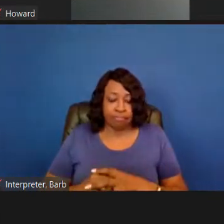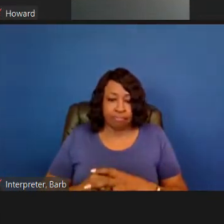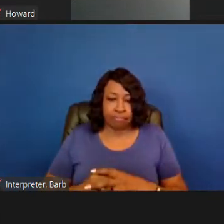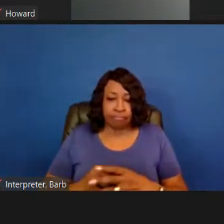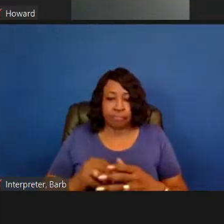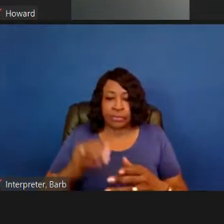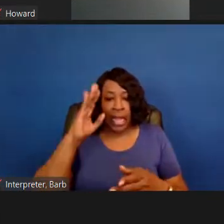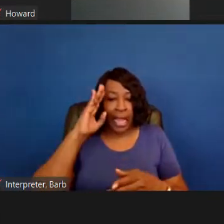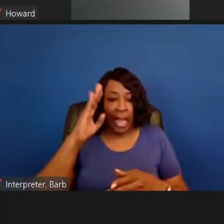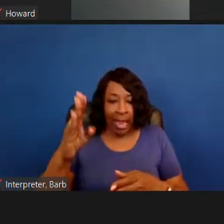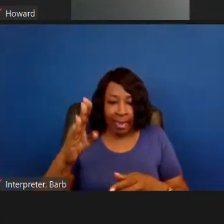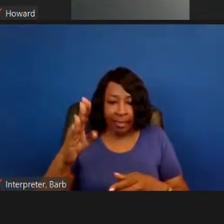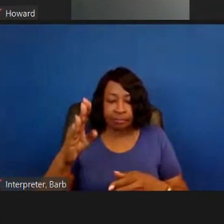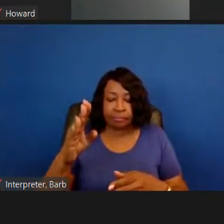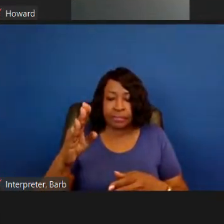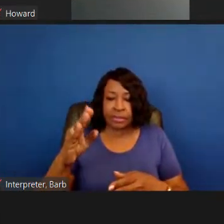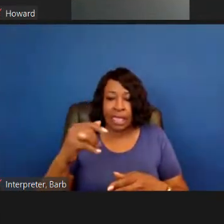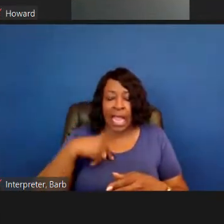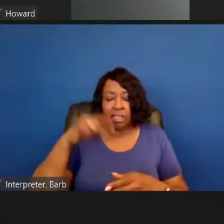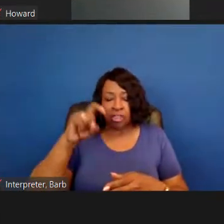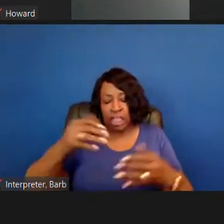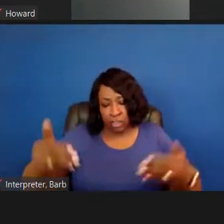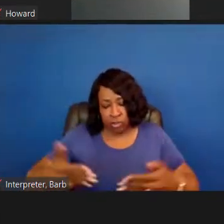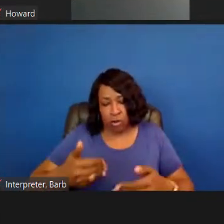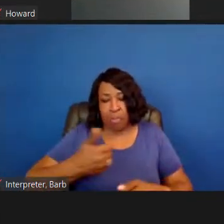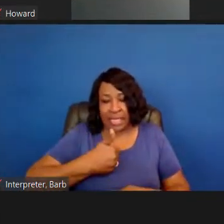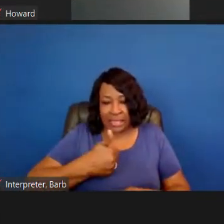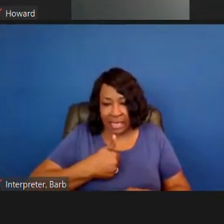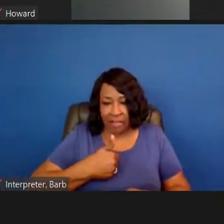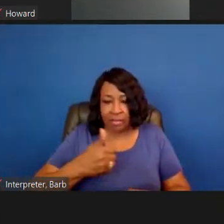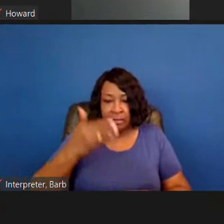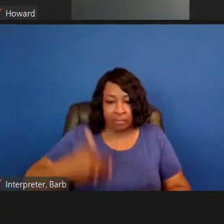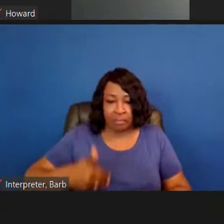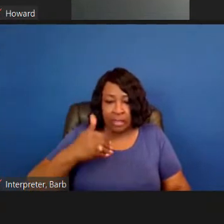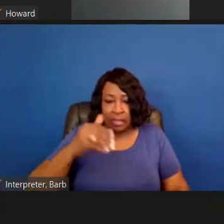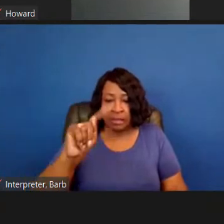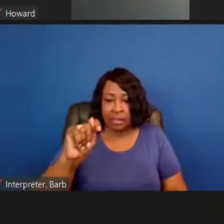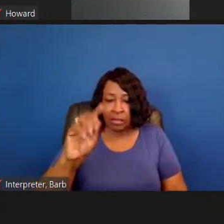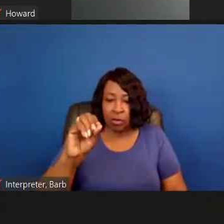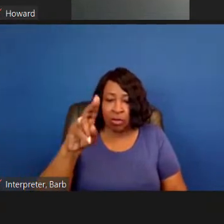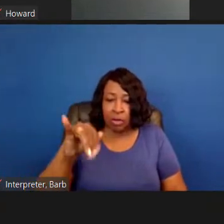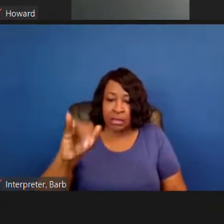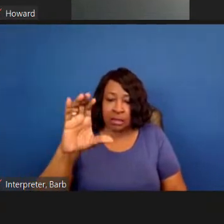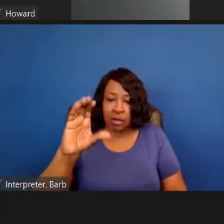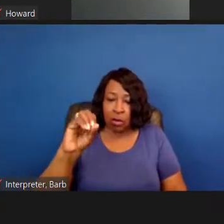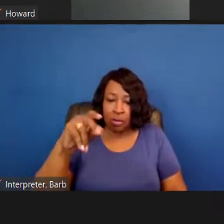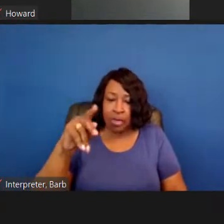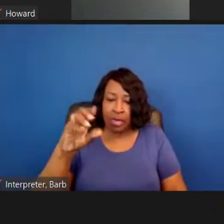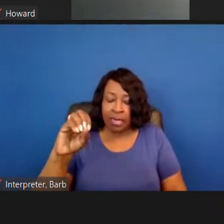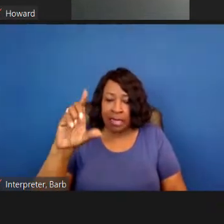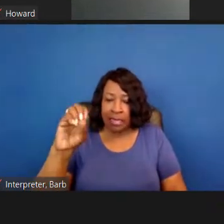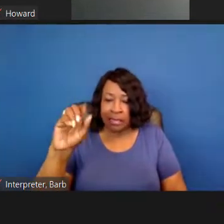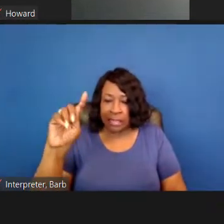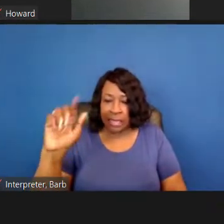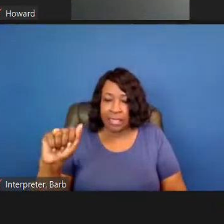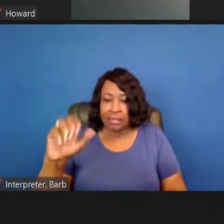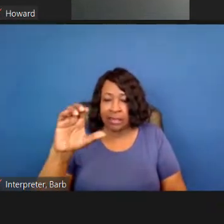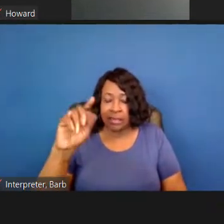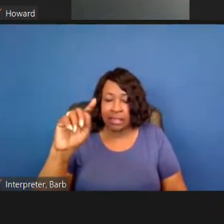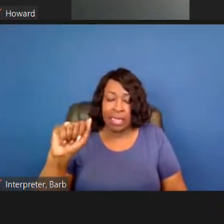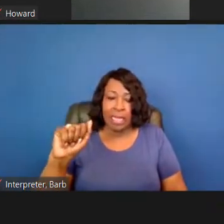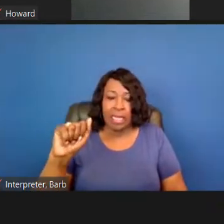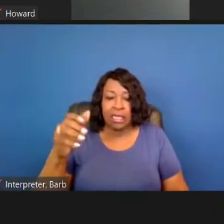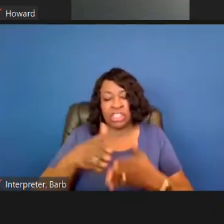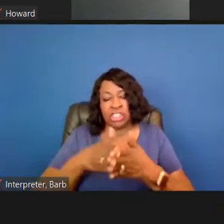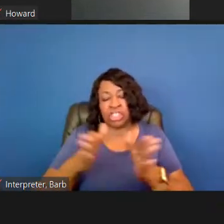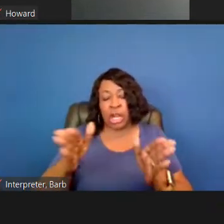Yeah, hi. I should introduce myself because I haven't yet. I am Tony Capoletta, CT's General Manager of Customer Information.